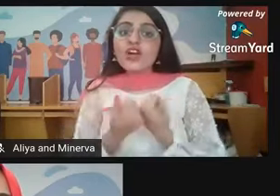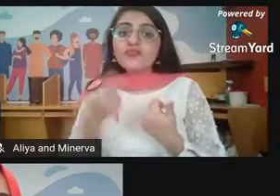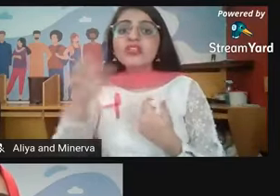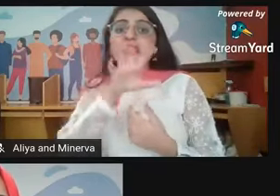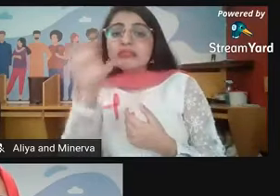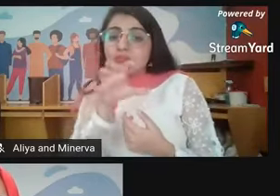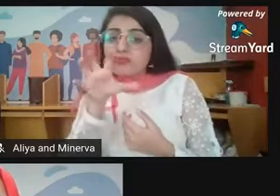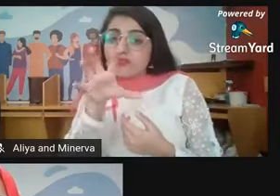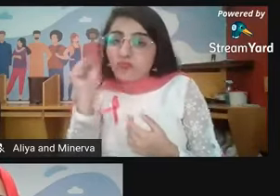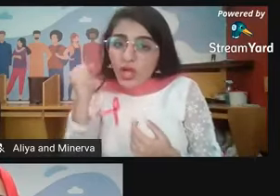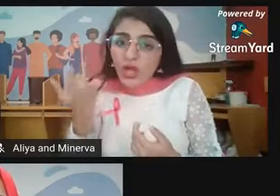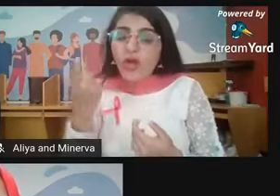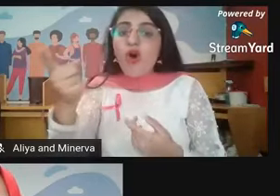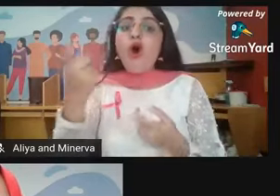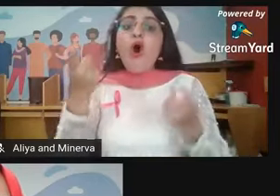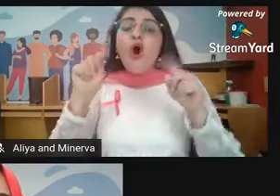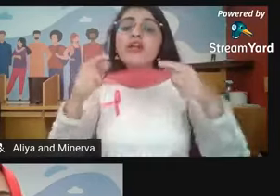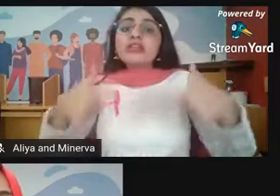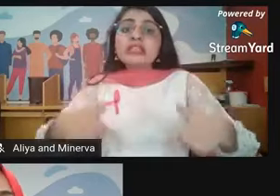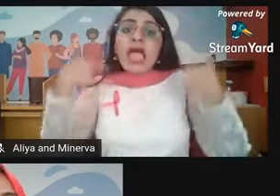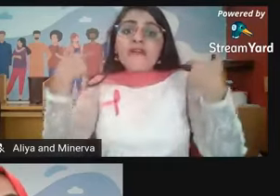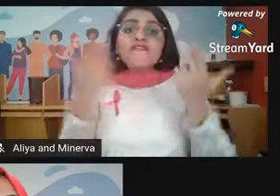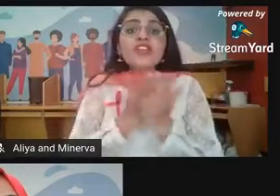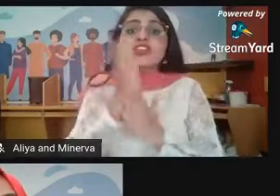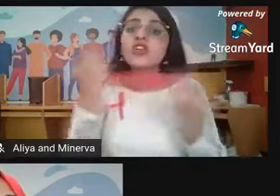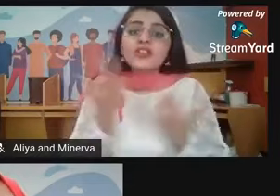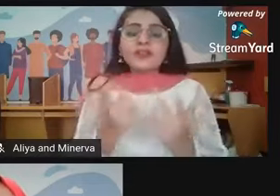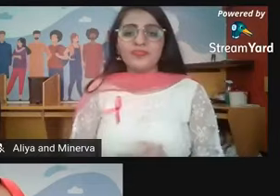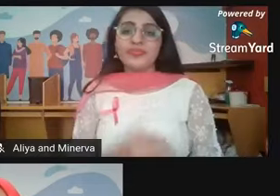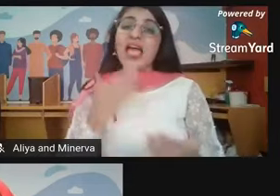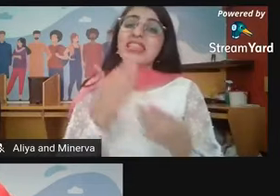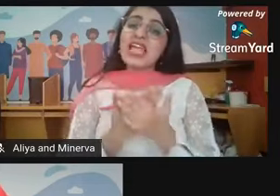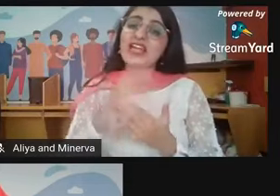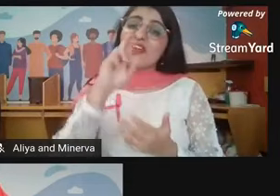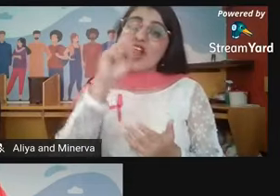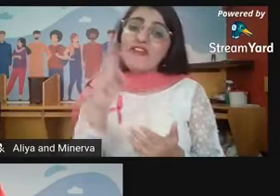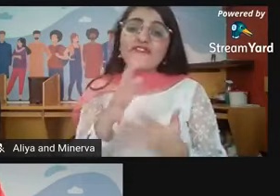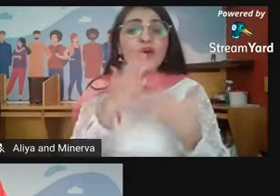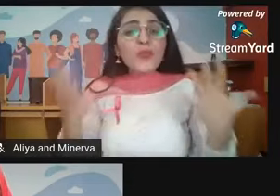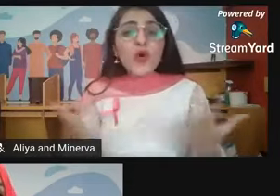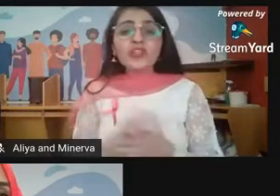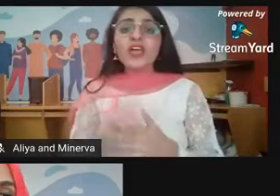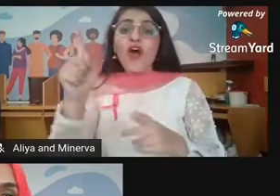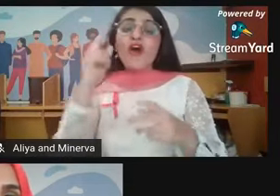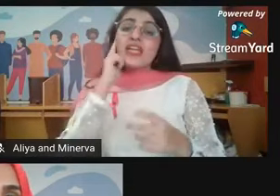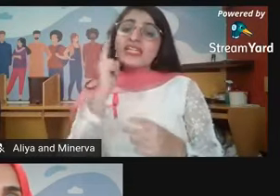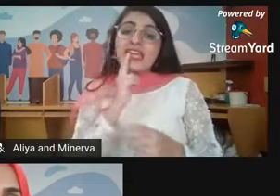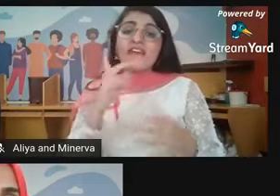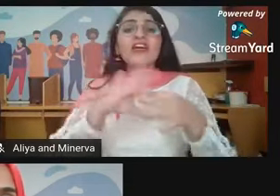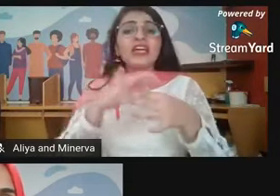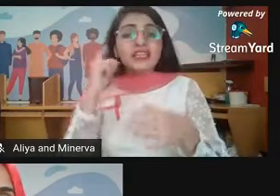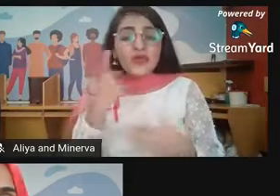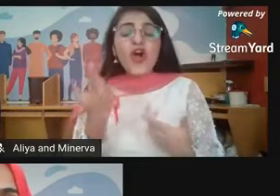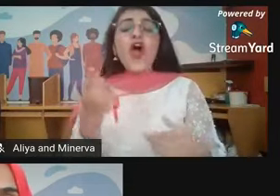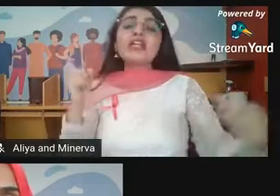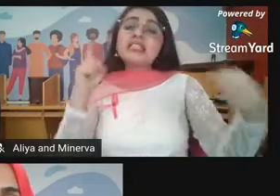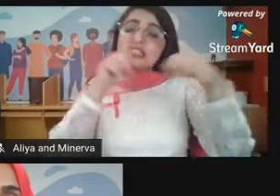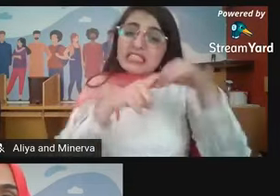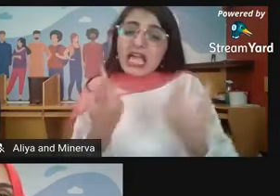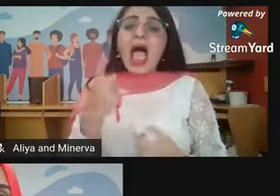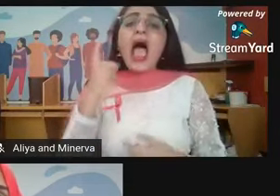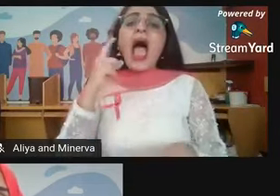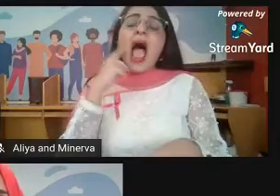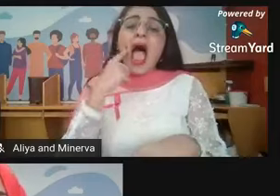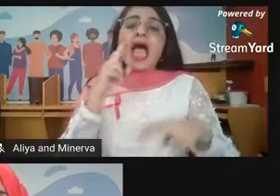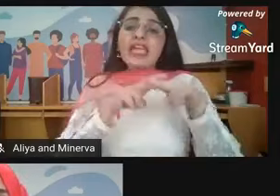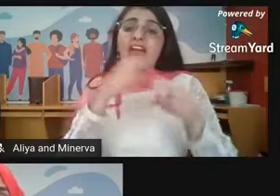what the diagnosis, what you went through and everything. Thank you so much, Rifat, and thank you so much the Community Connect here and the collaboration of